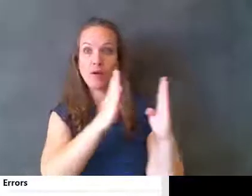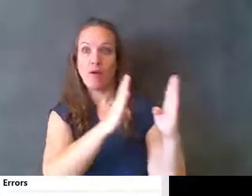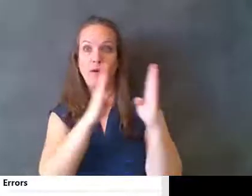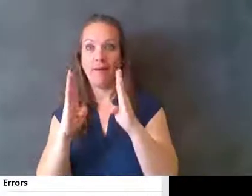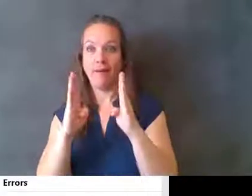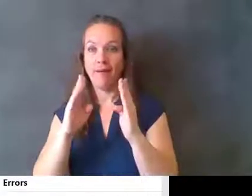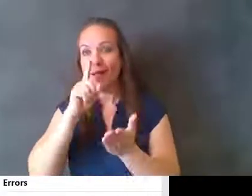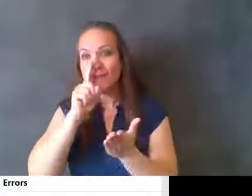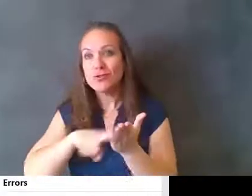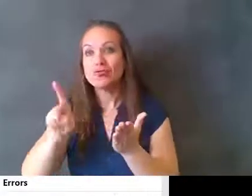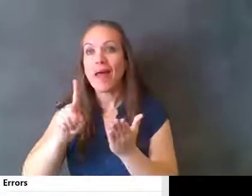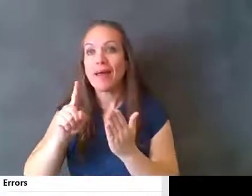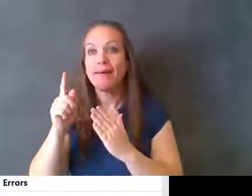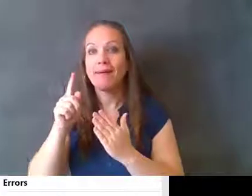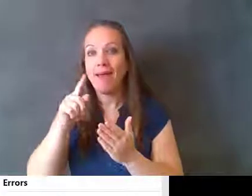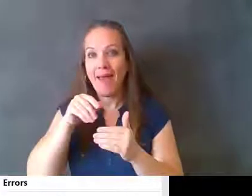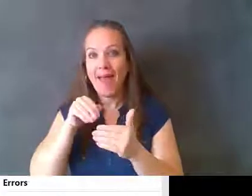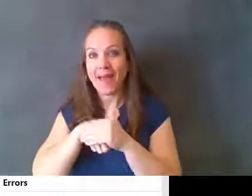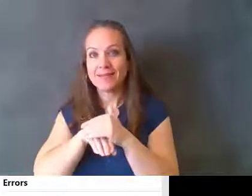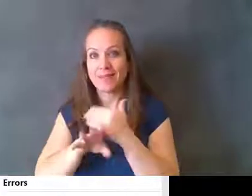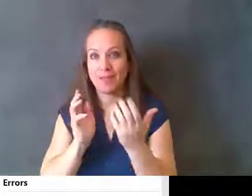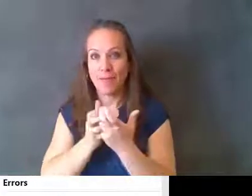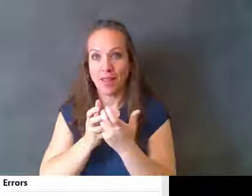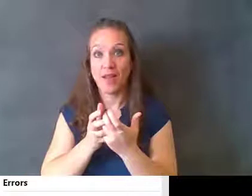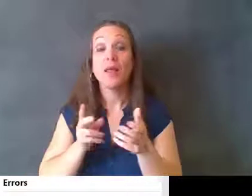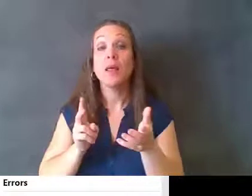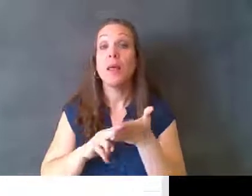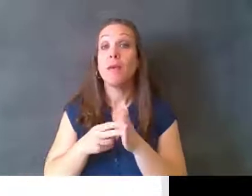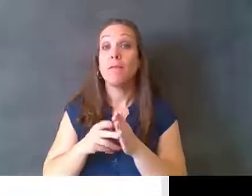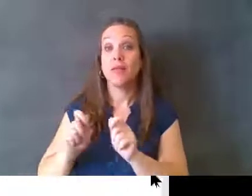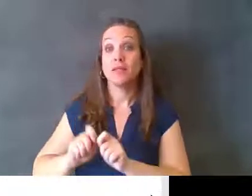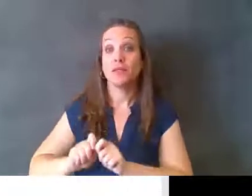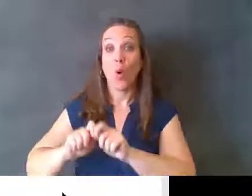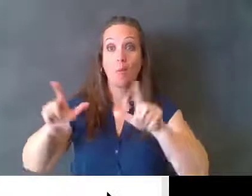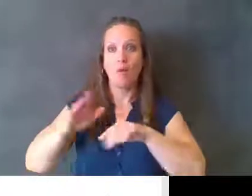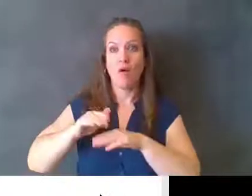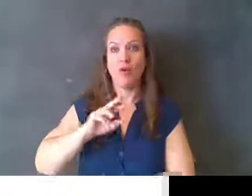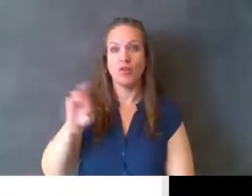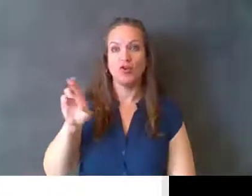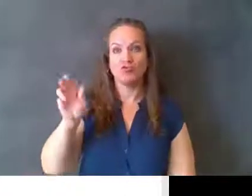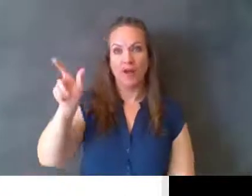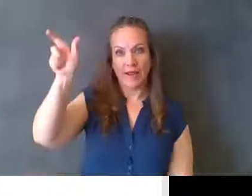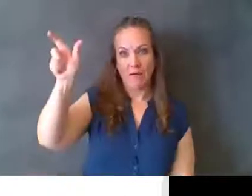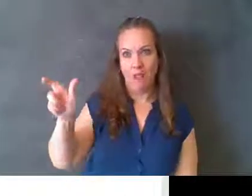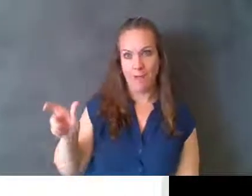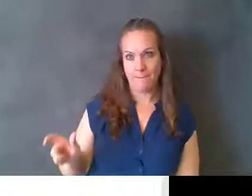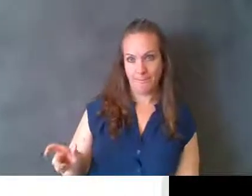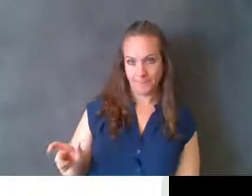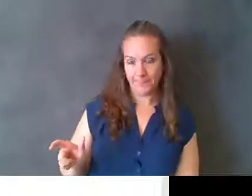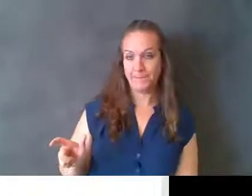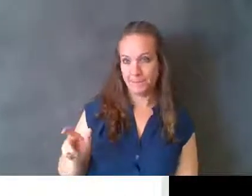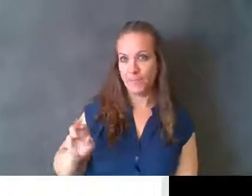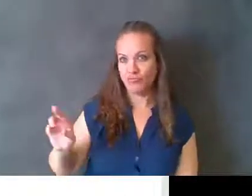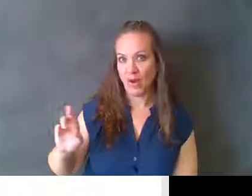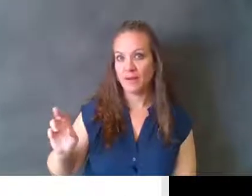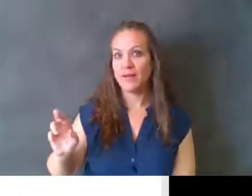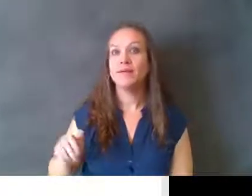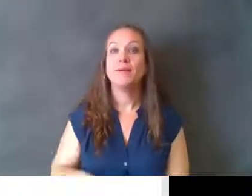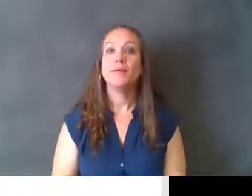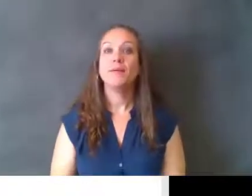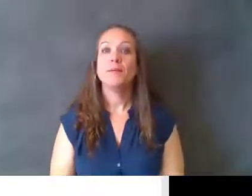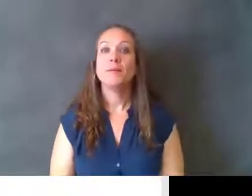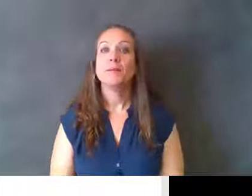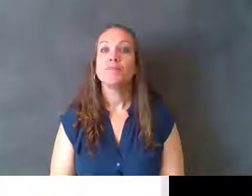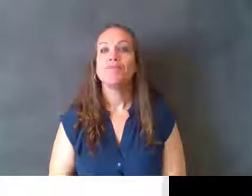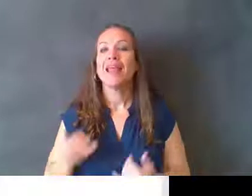up the accessibility checker on the right side of my screen. It's updating the results right now, but while it does that, I'll tell